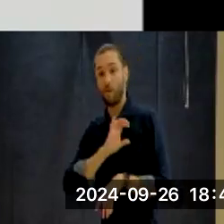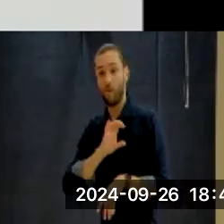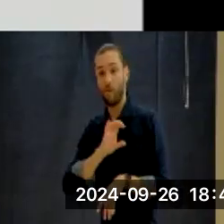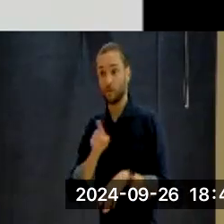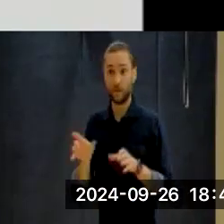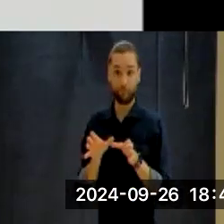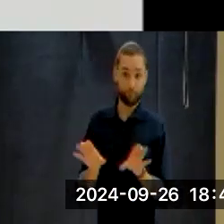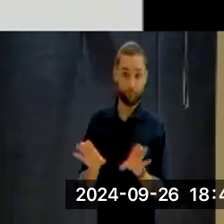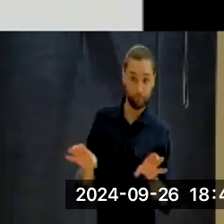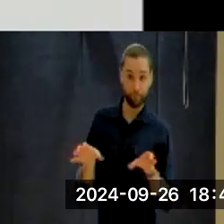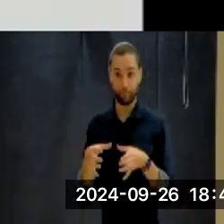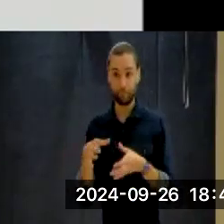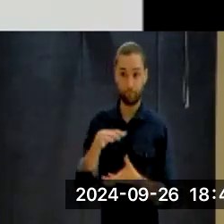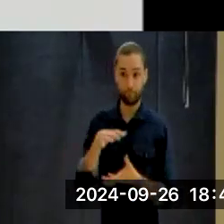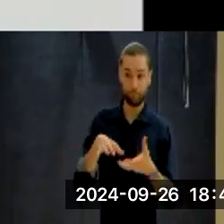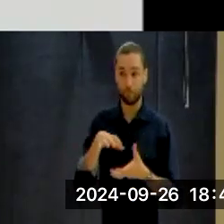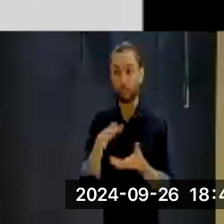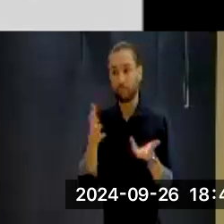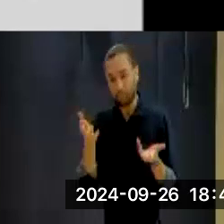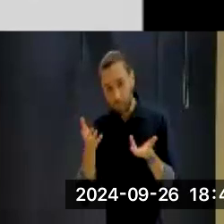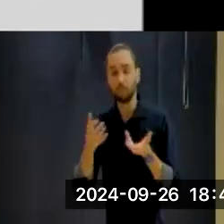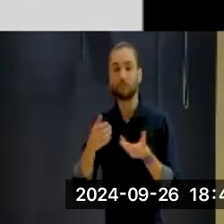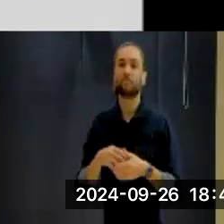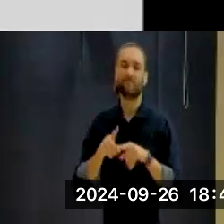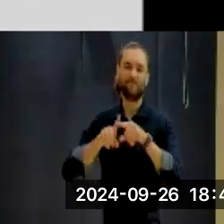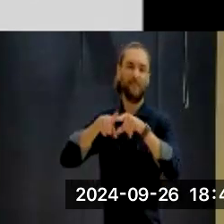are. And that's something that seems to be a local,